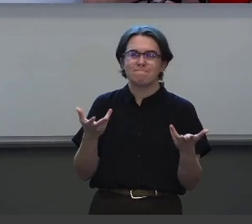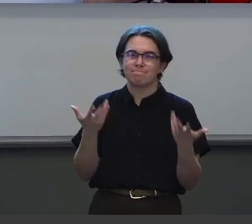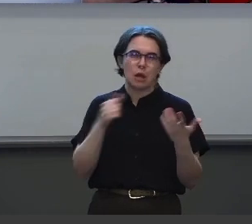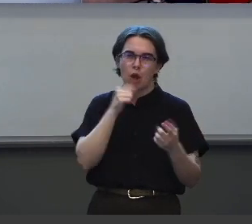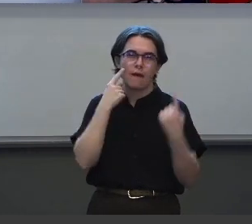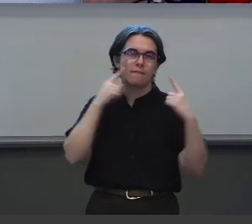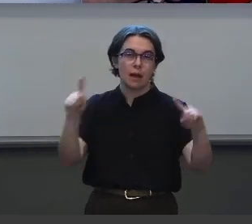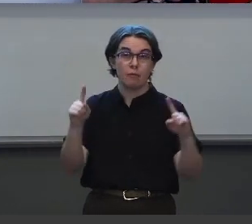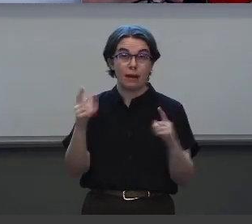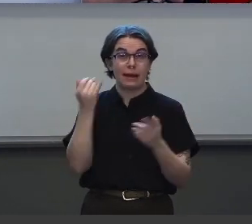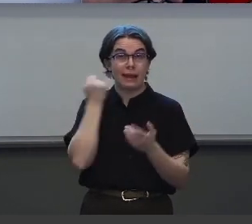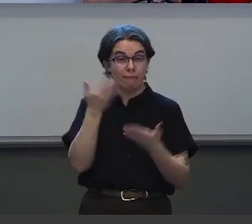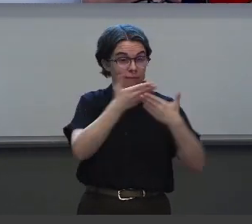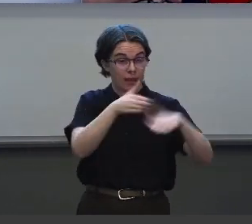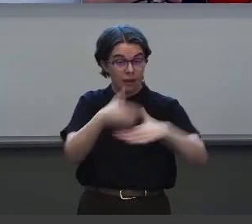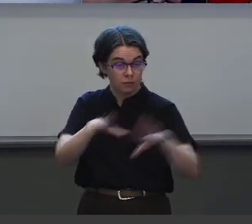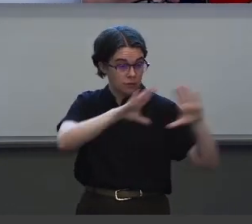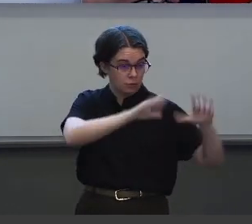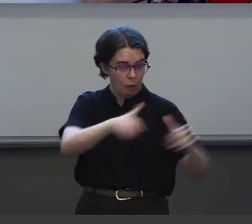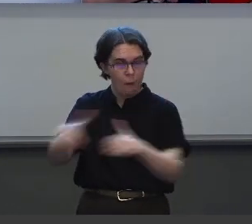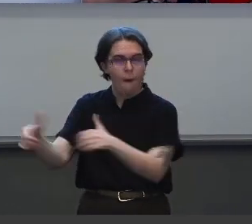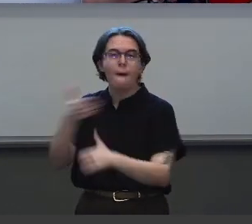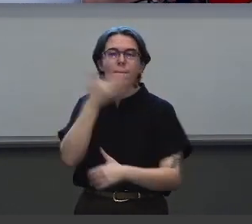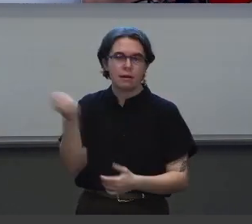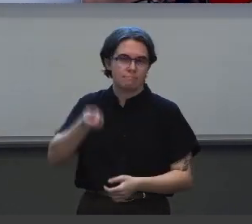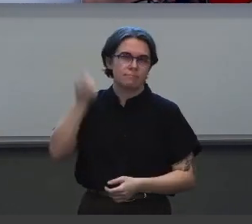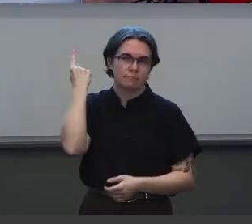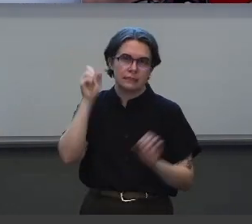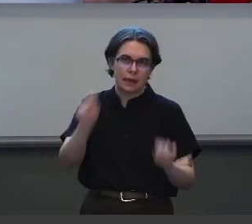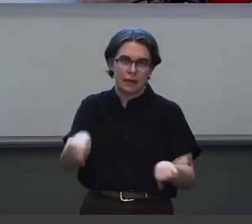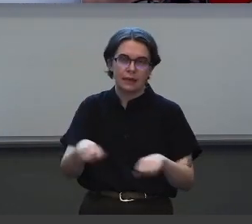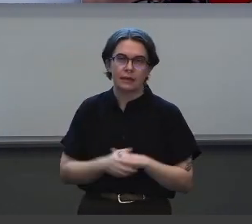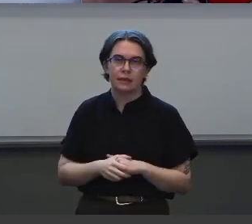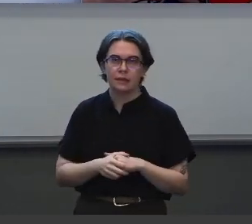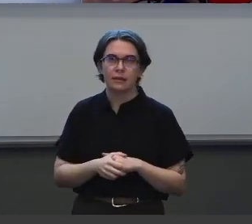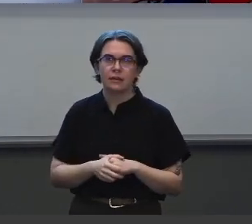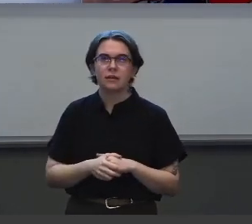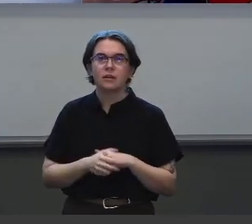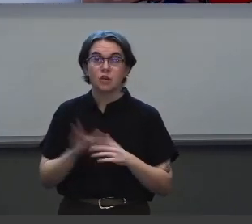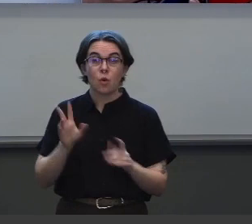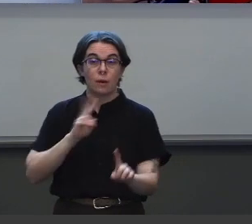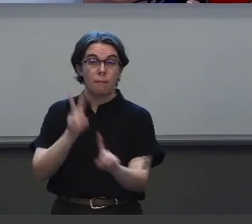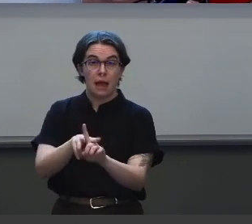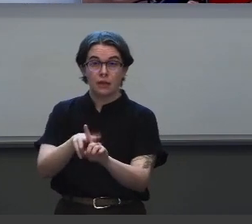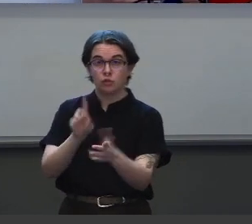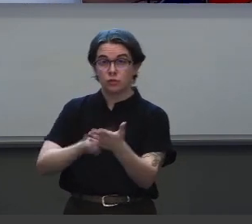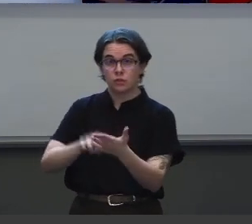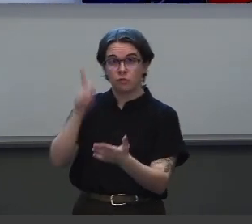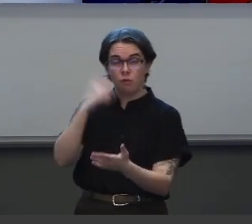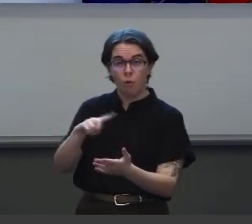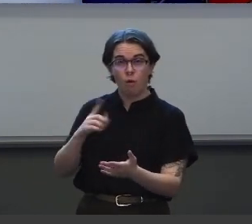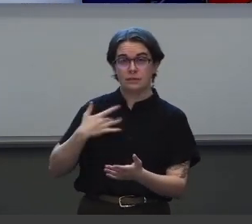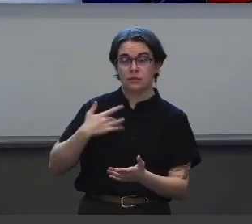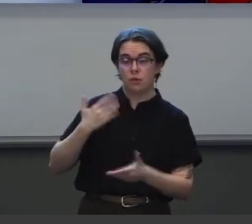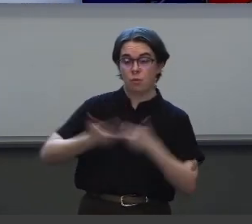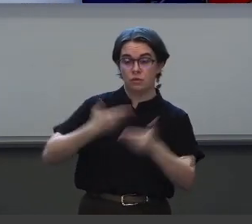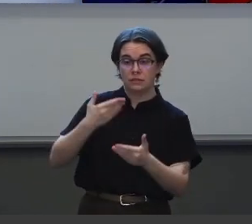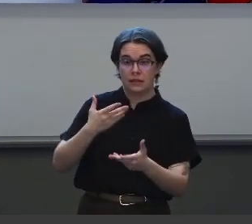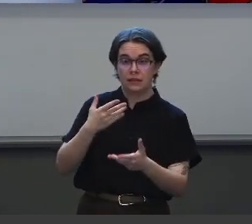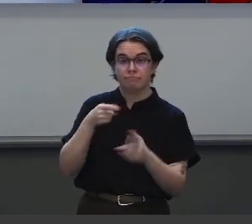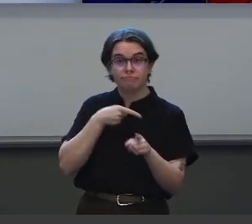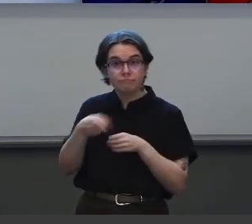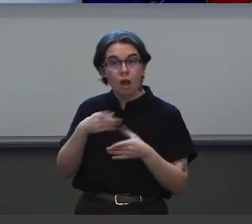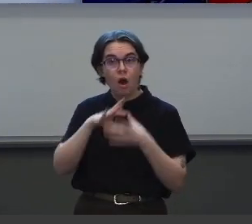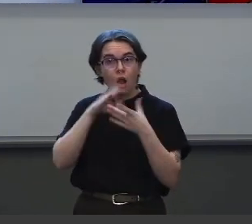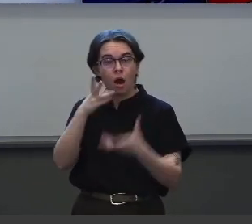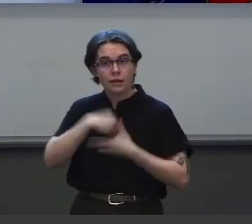So, applying this to sensory processing data in autism, we can take the sensory behaviors of a very large group of